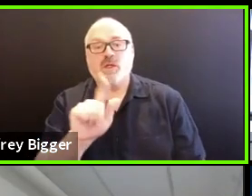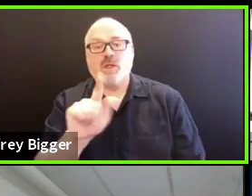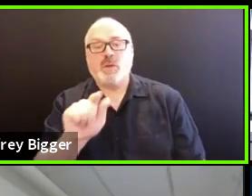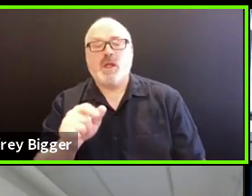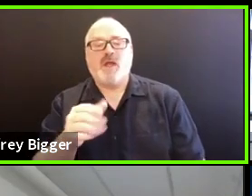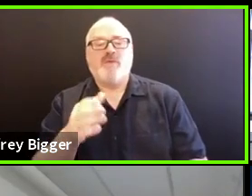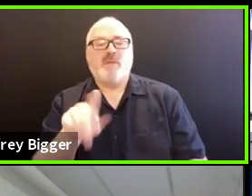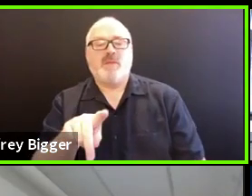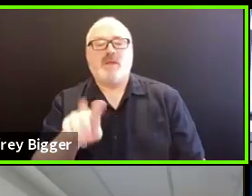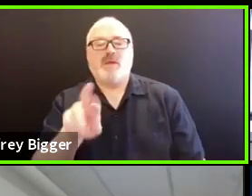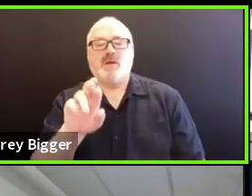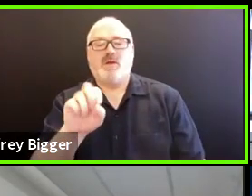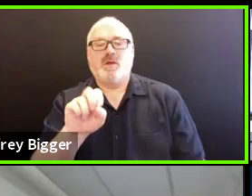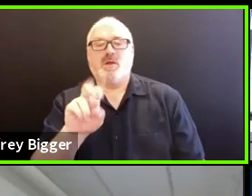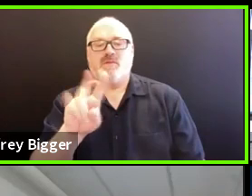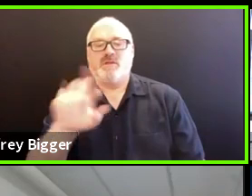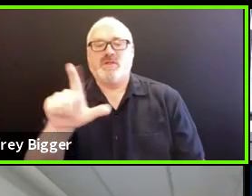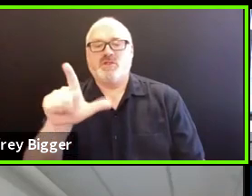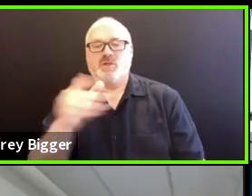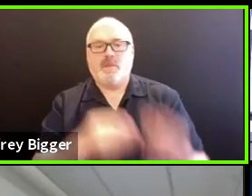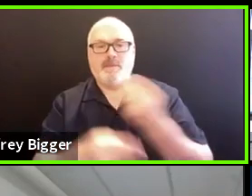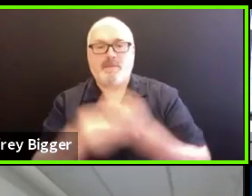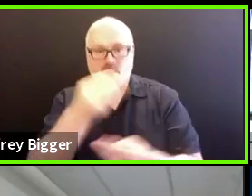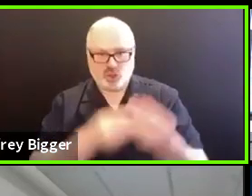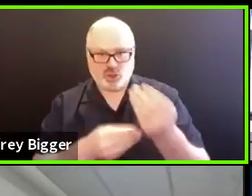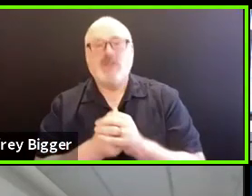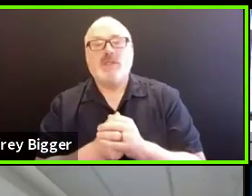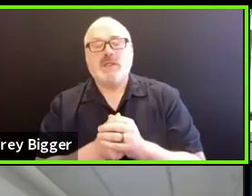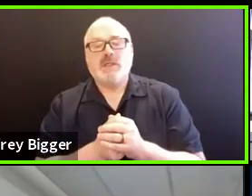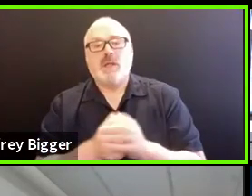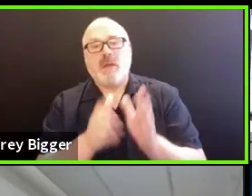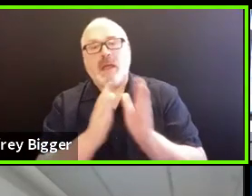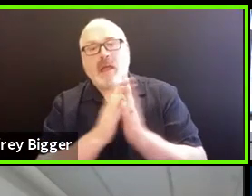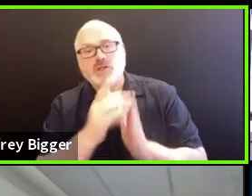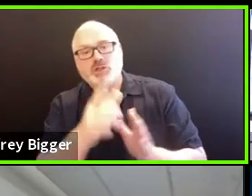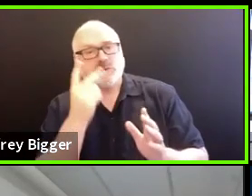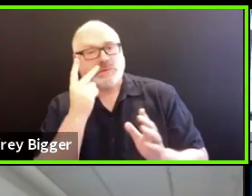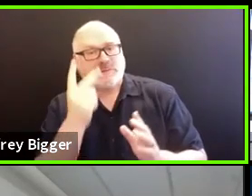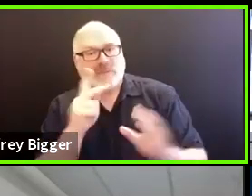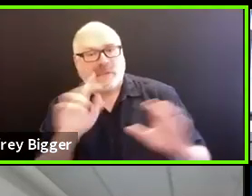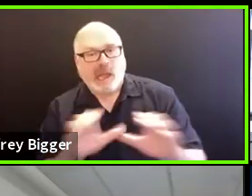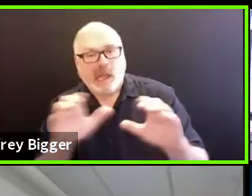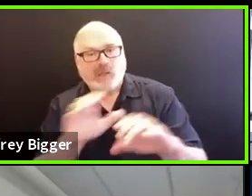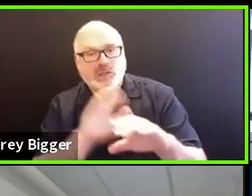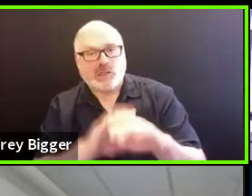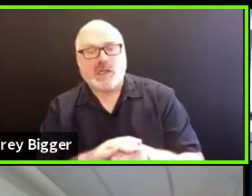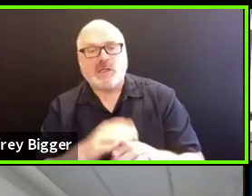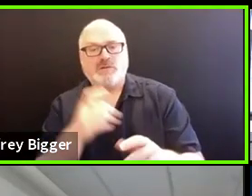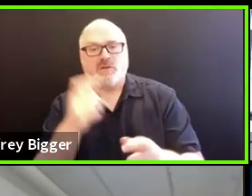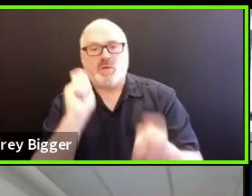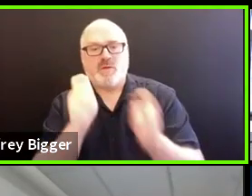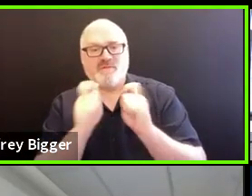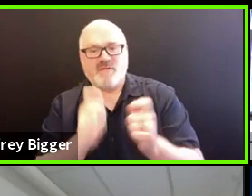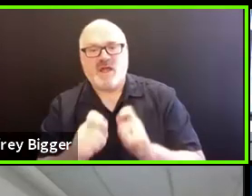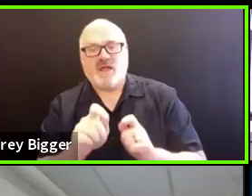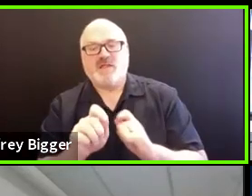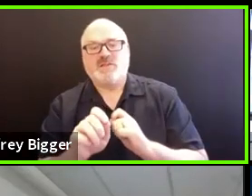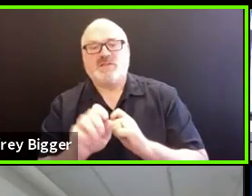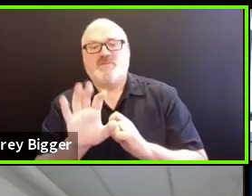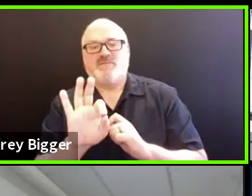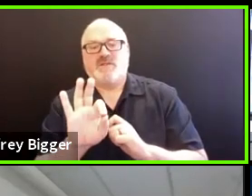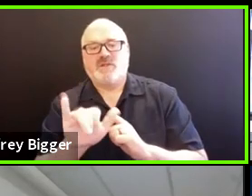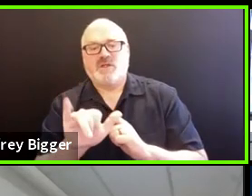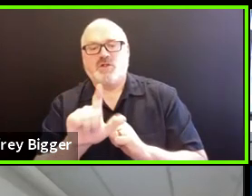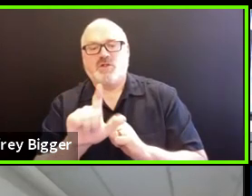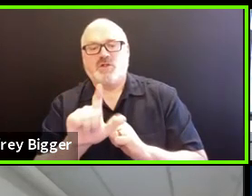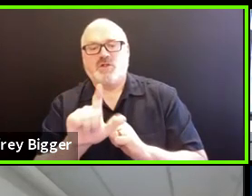budget, and our intent is to return to you to seek action on a revised fiscal 21 budget in the fall, and we're planning sometime